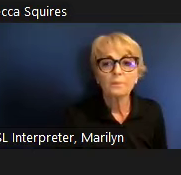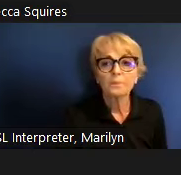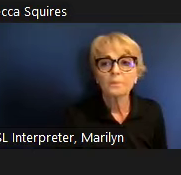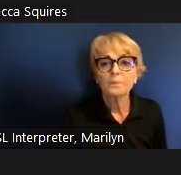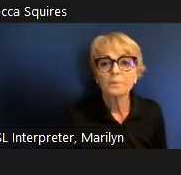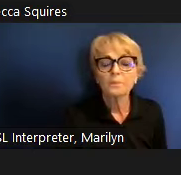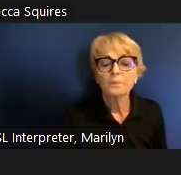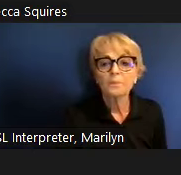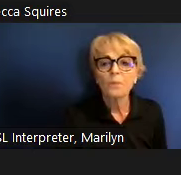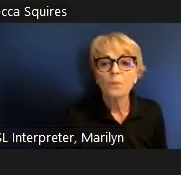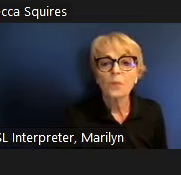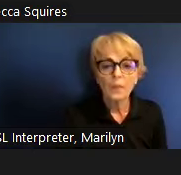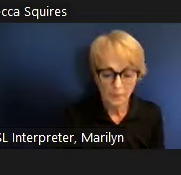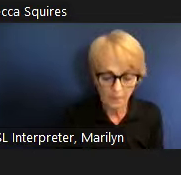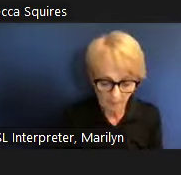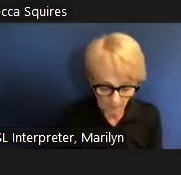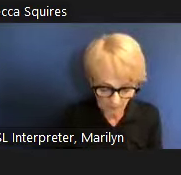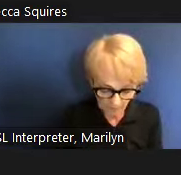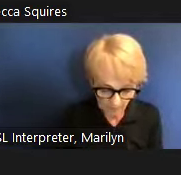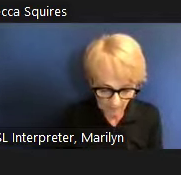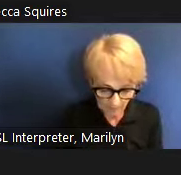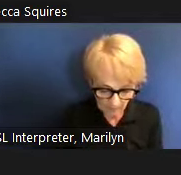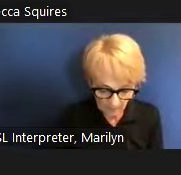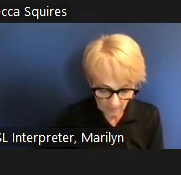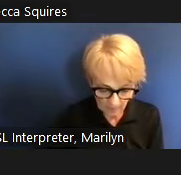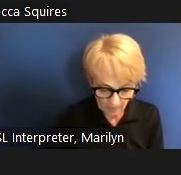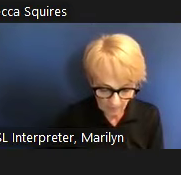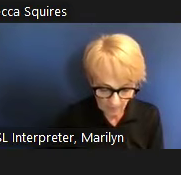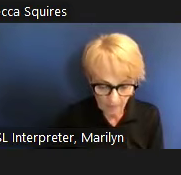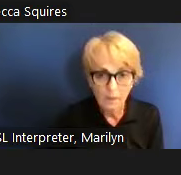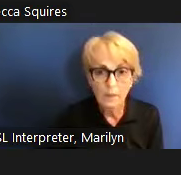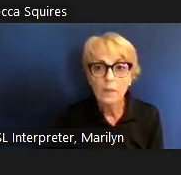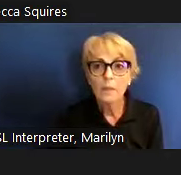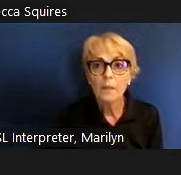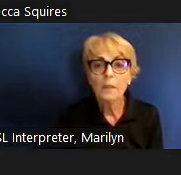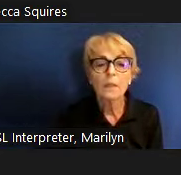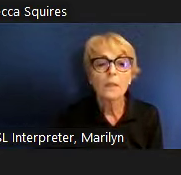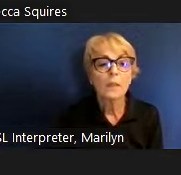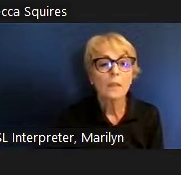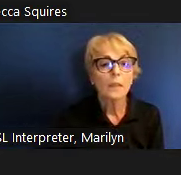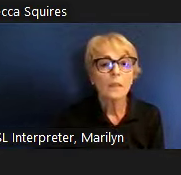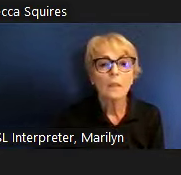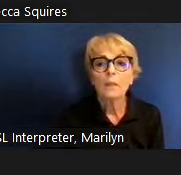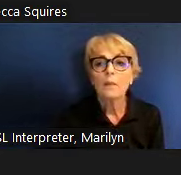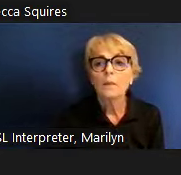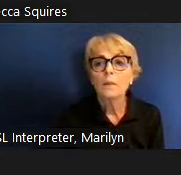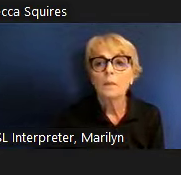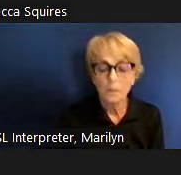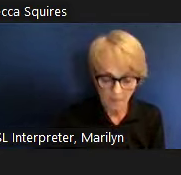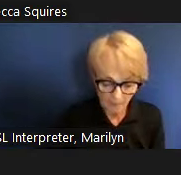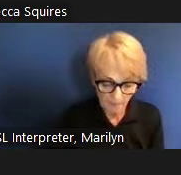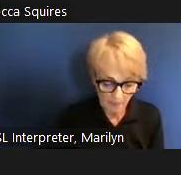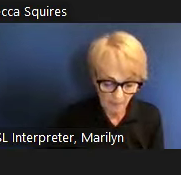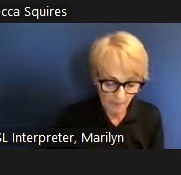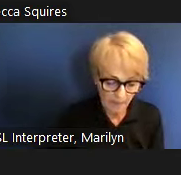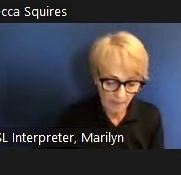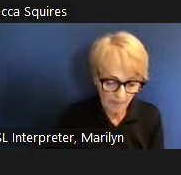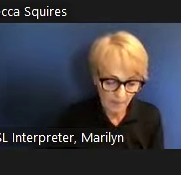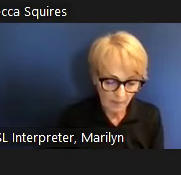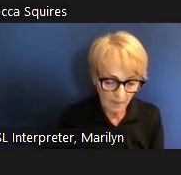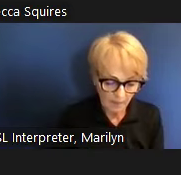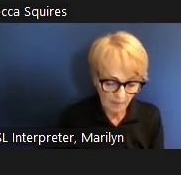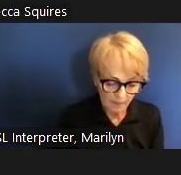in the acute phase, it affected the blood vessels because the lining of the blood vessels contained the